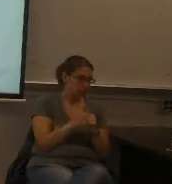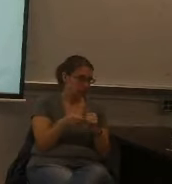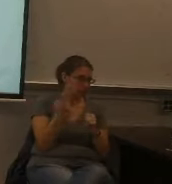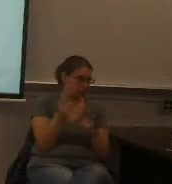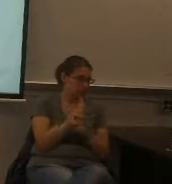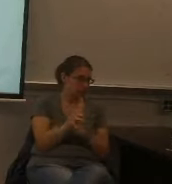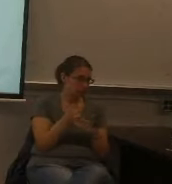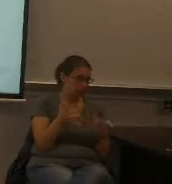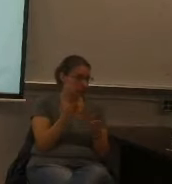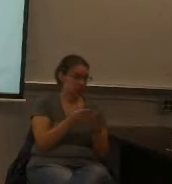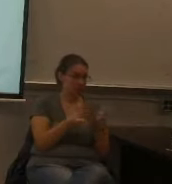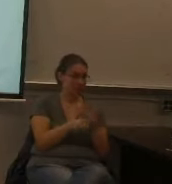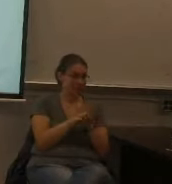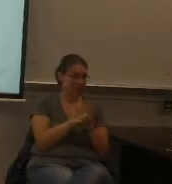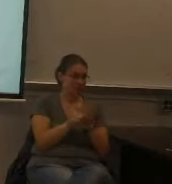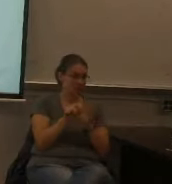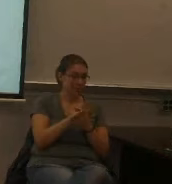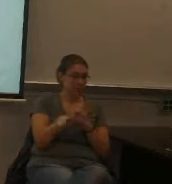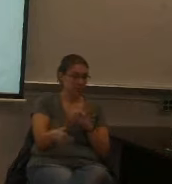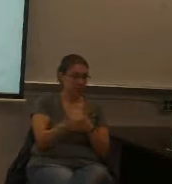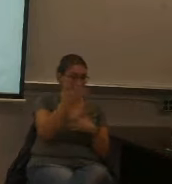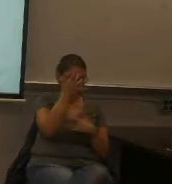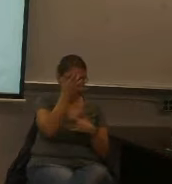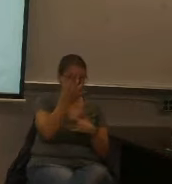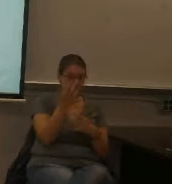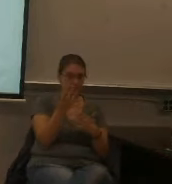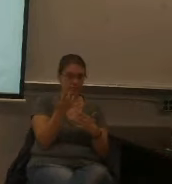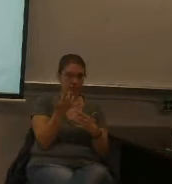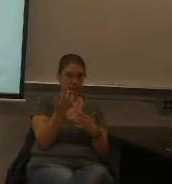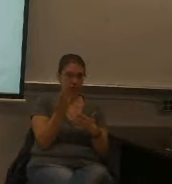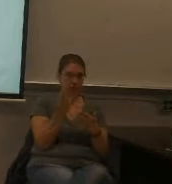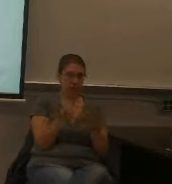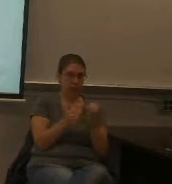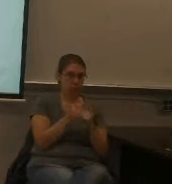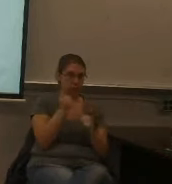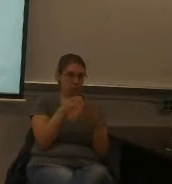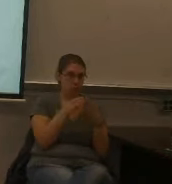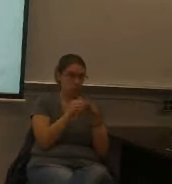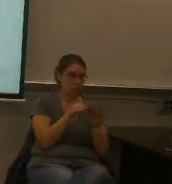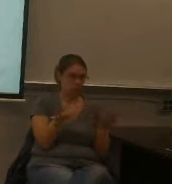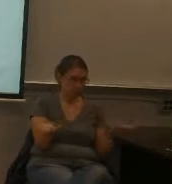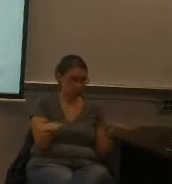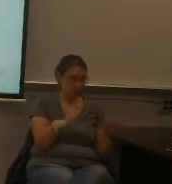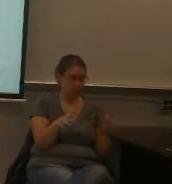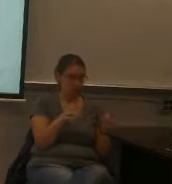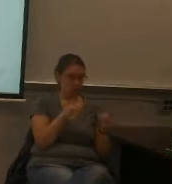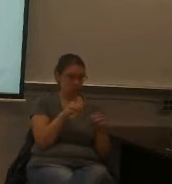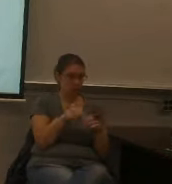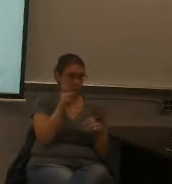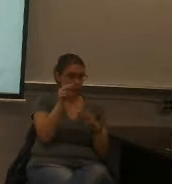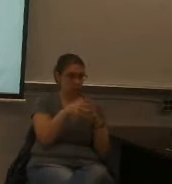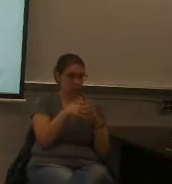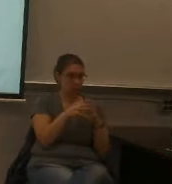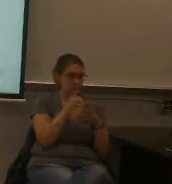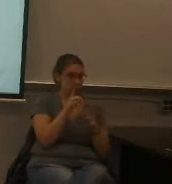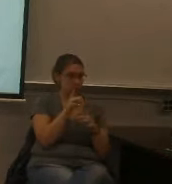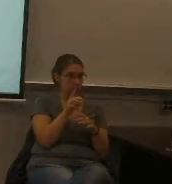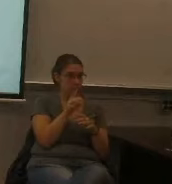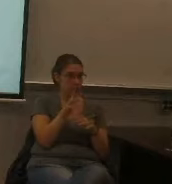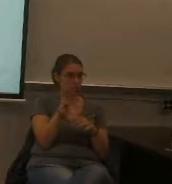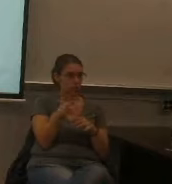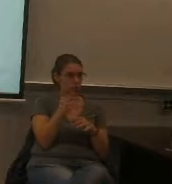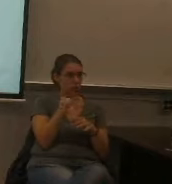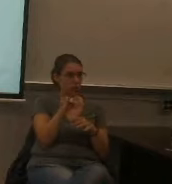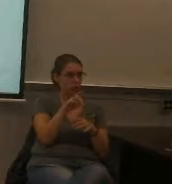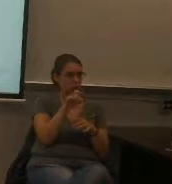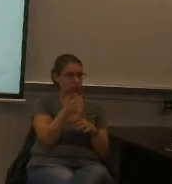So some of these examples of introducing diseases, probably the most widespread in North America is the whirling